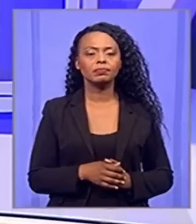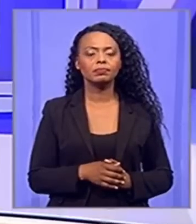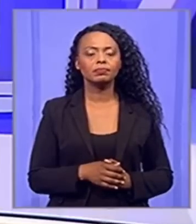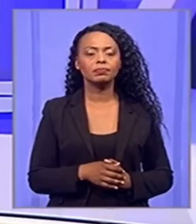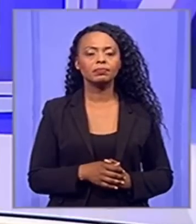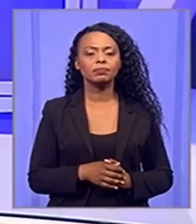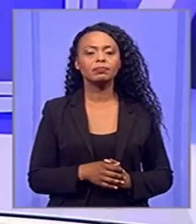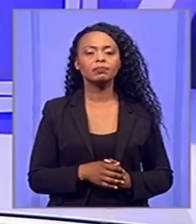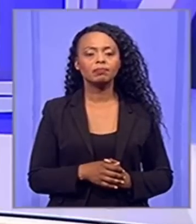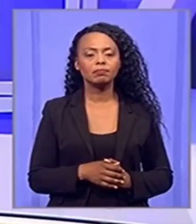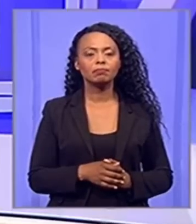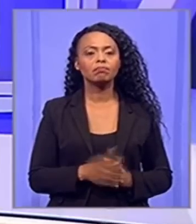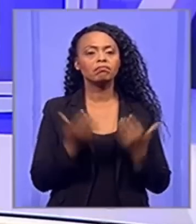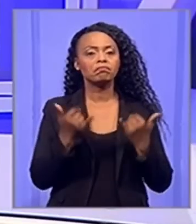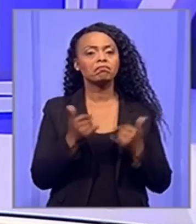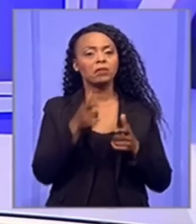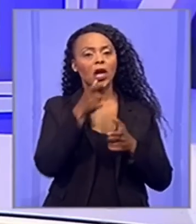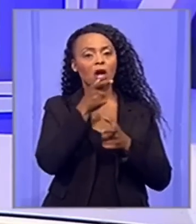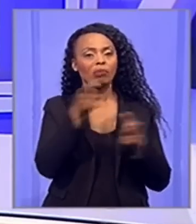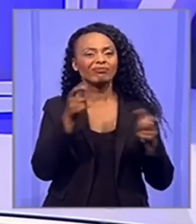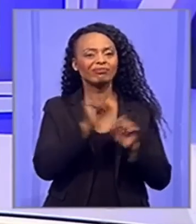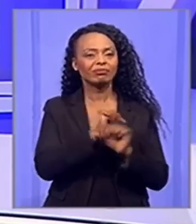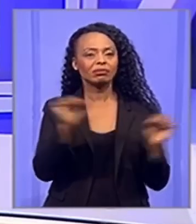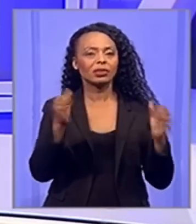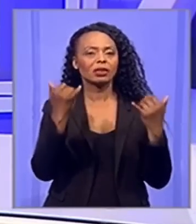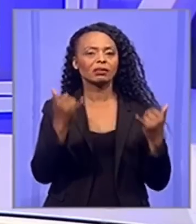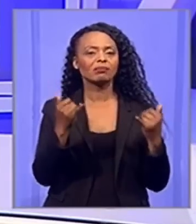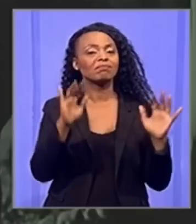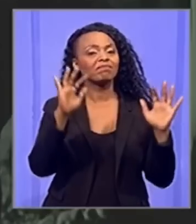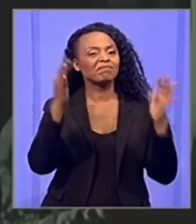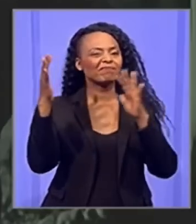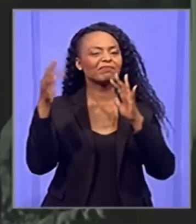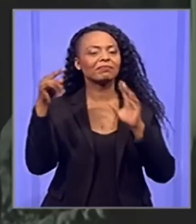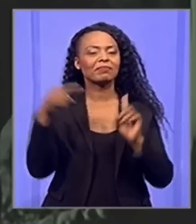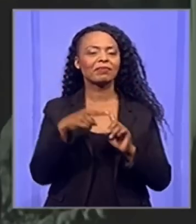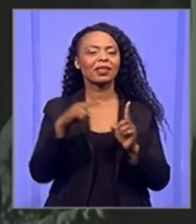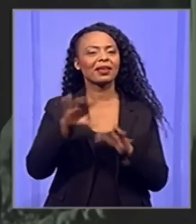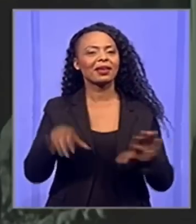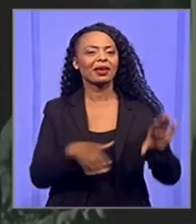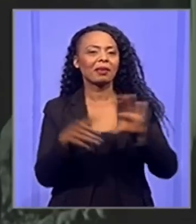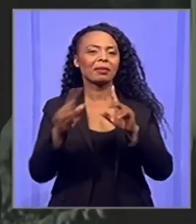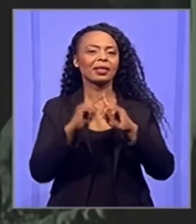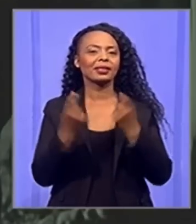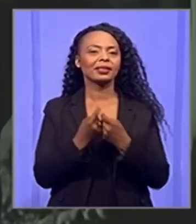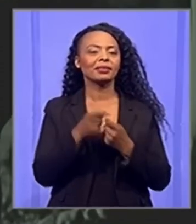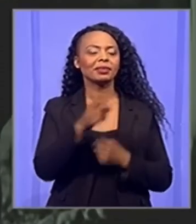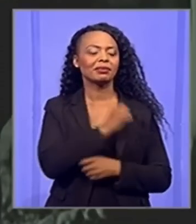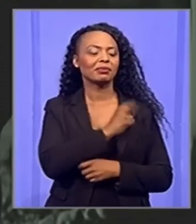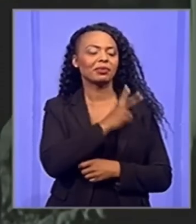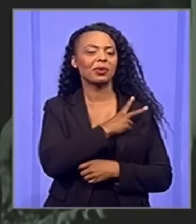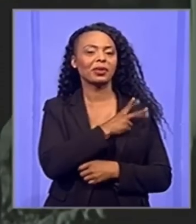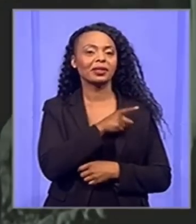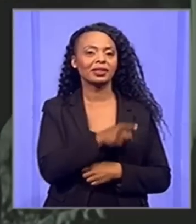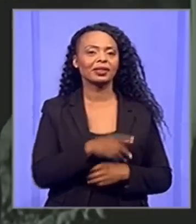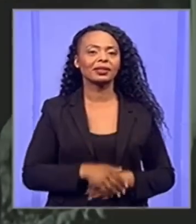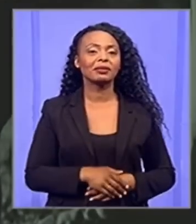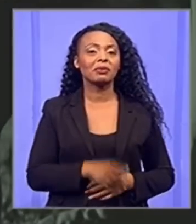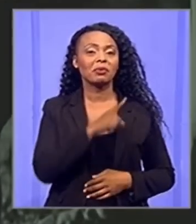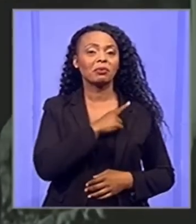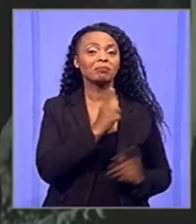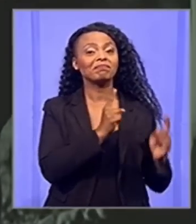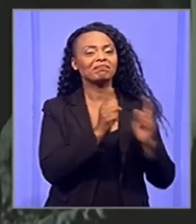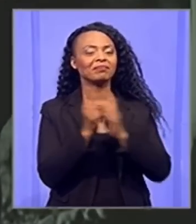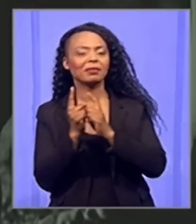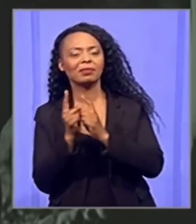Go sale gale re lopile molaetsa wa gago wa keleletso masego go setlhopha sa naga sa rugby Springbok jaaka se tlabo se